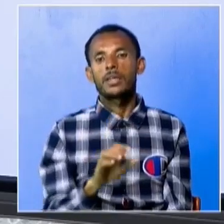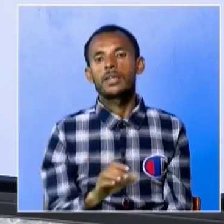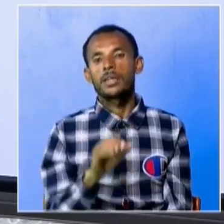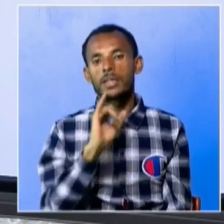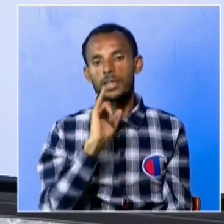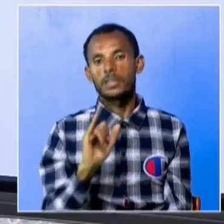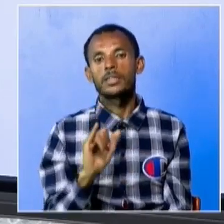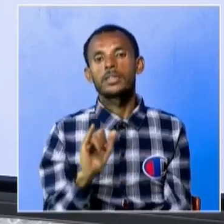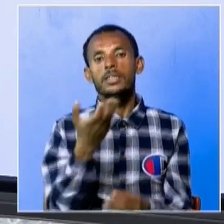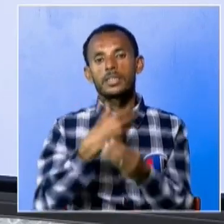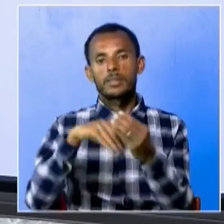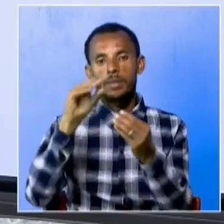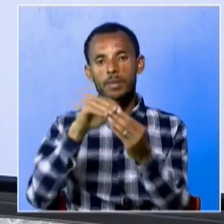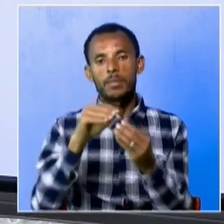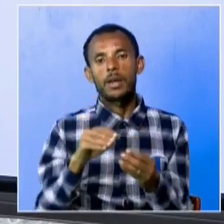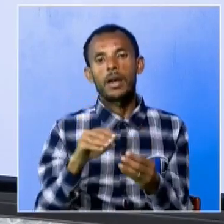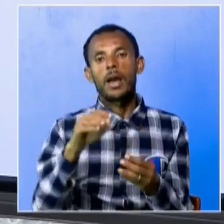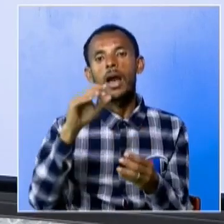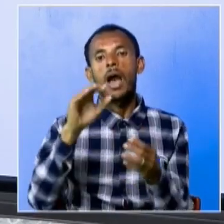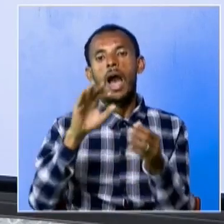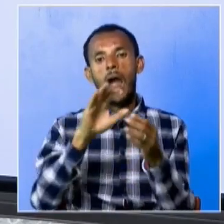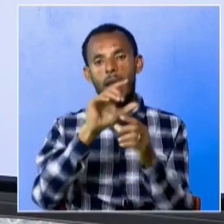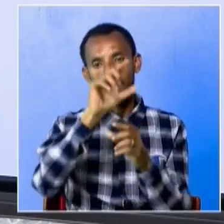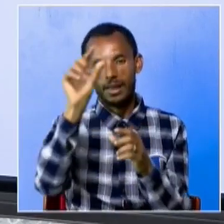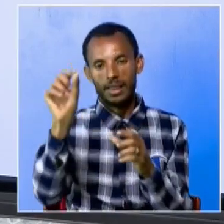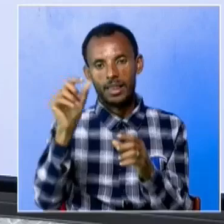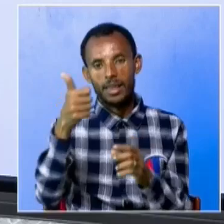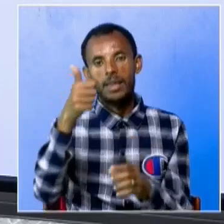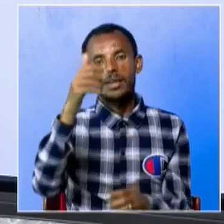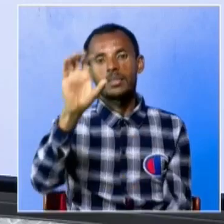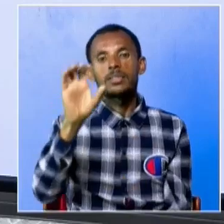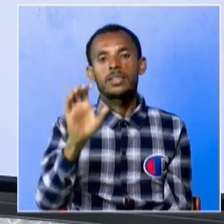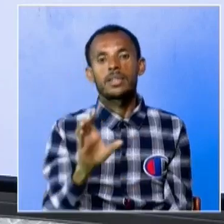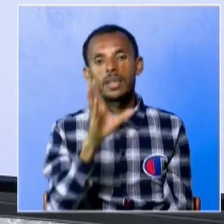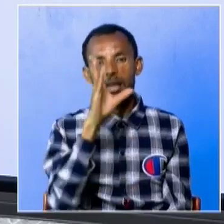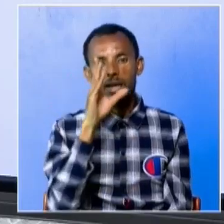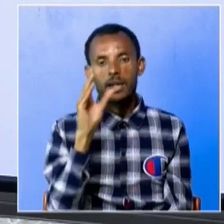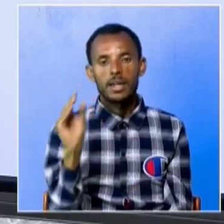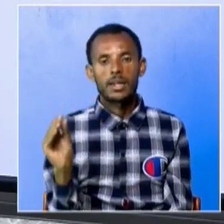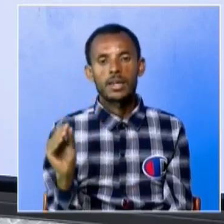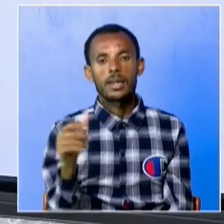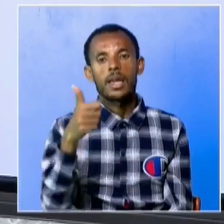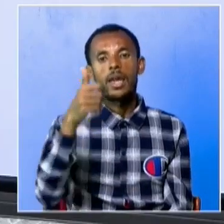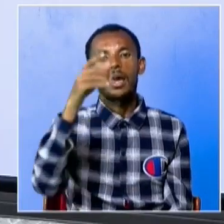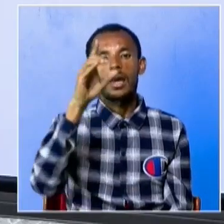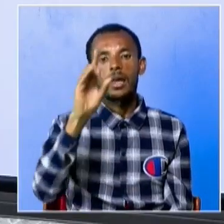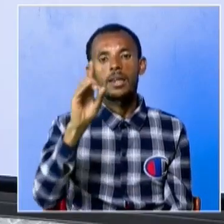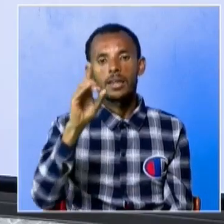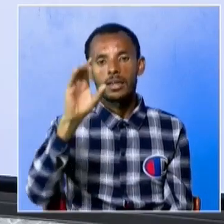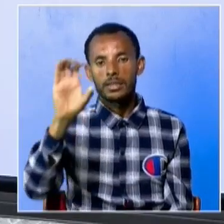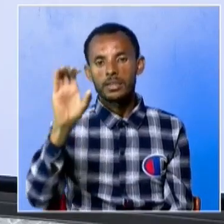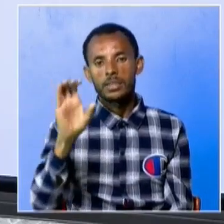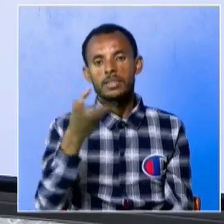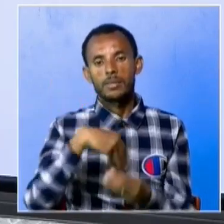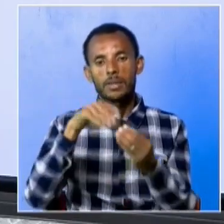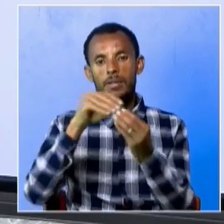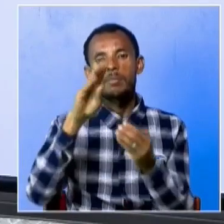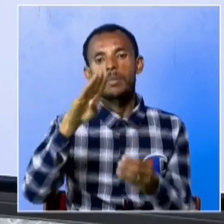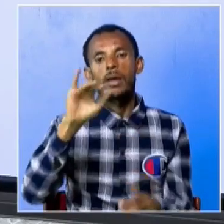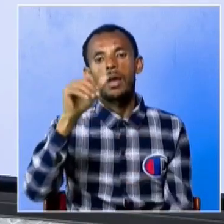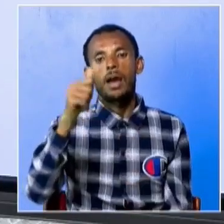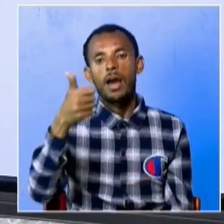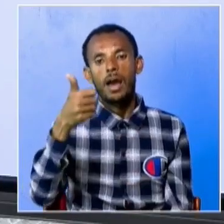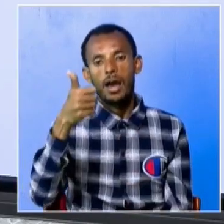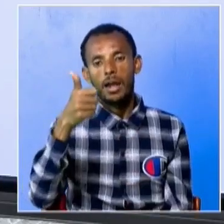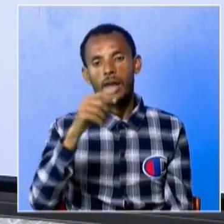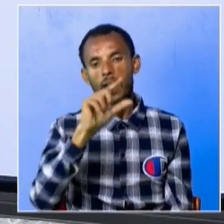is subtended by arc AC, okay? And ADC is also subtended by the